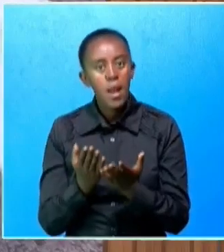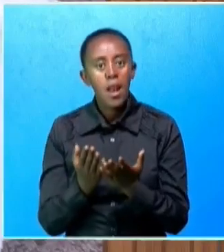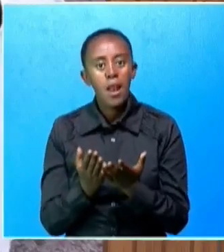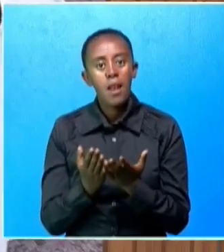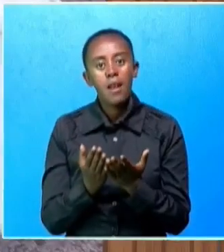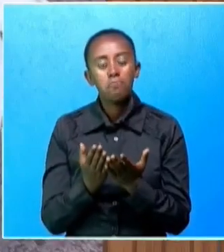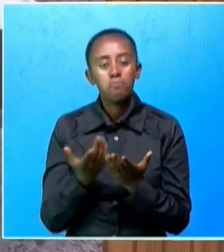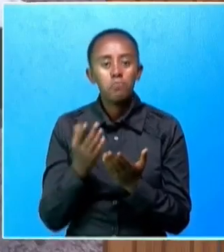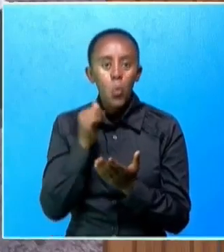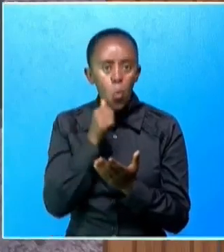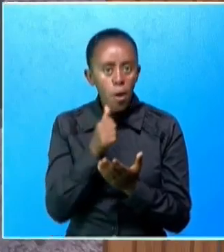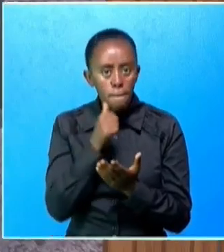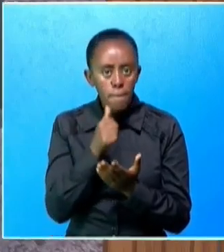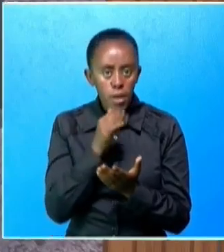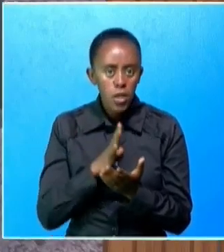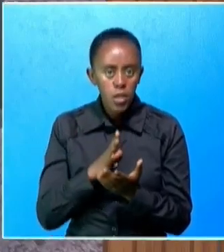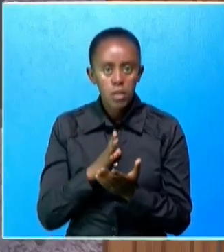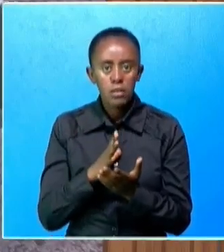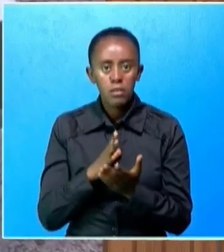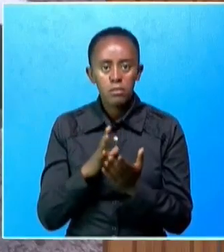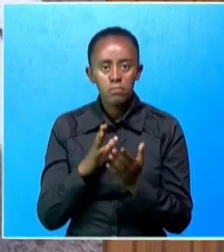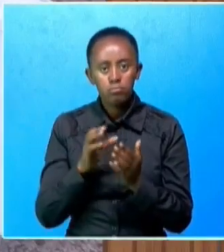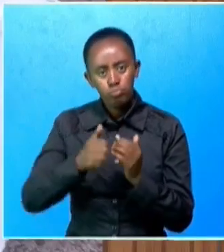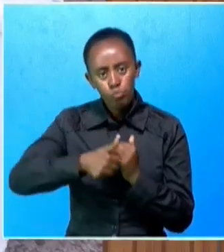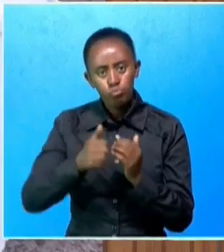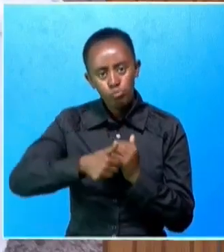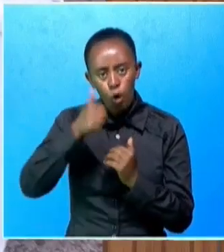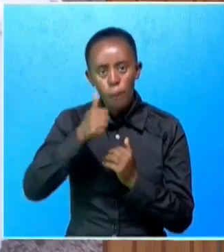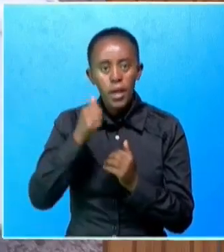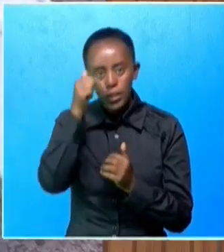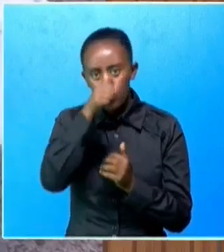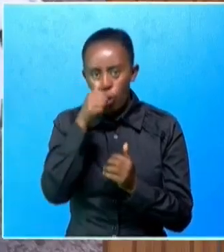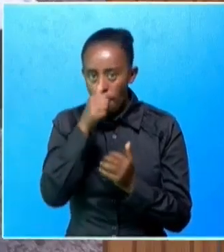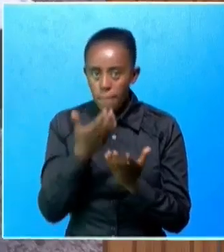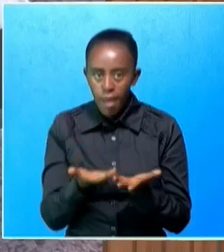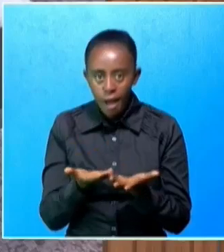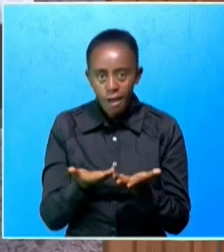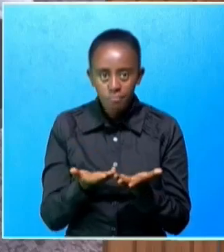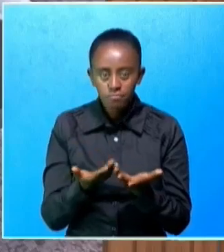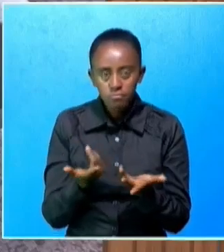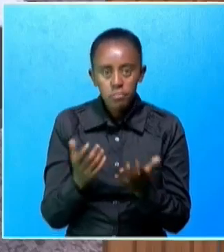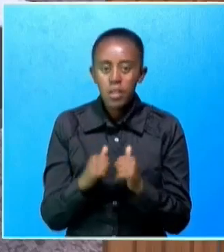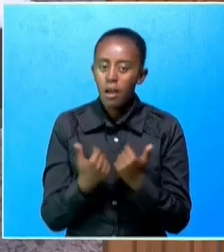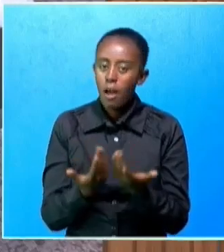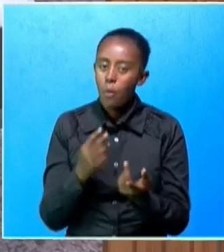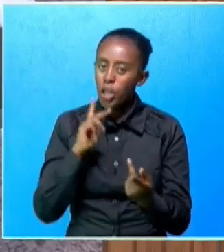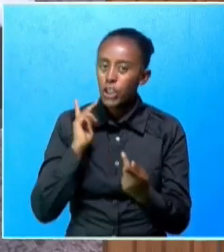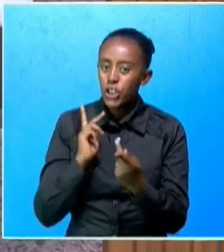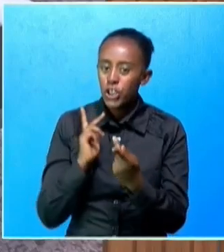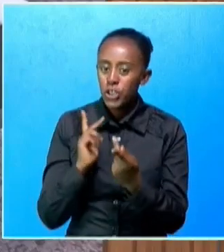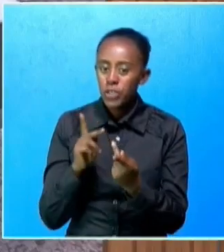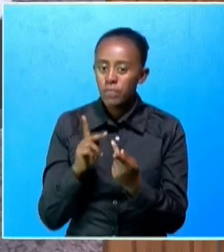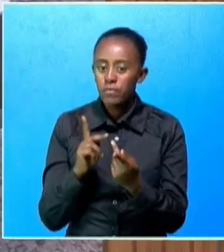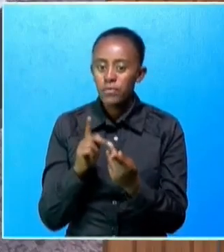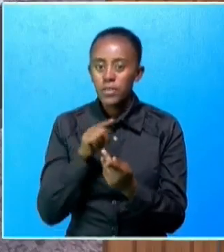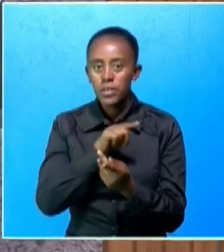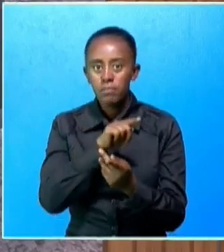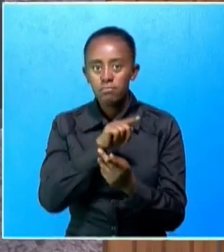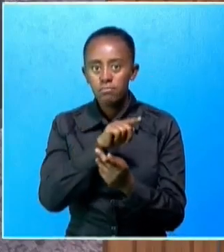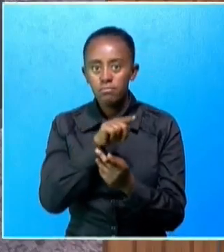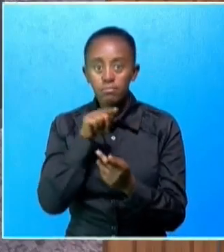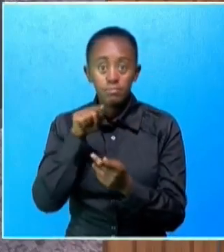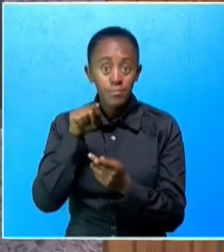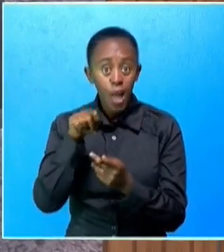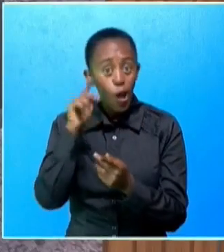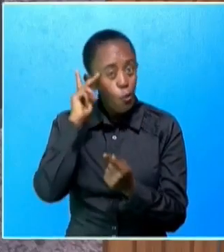the women who are prominent in Ethiopia too, right? Yeah, how they are achieving their goals.